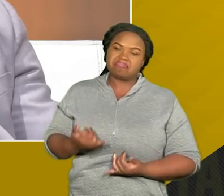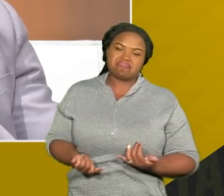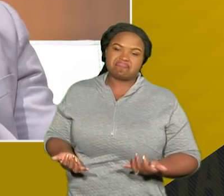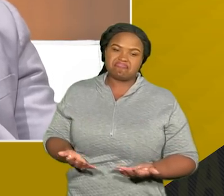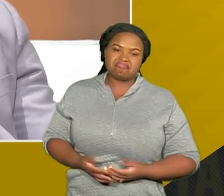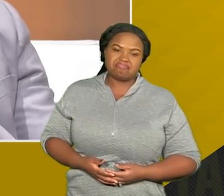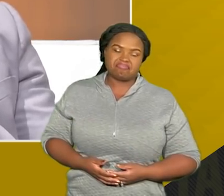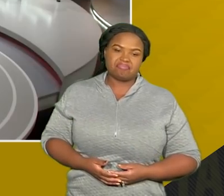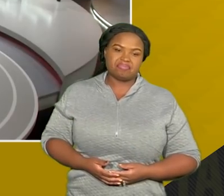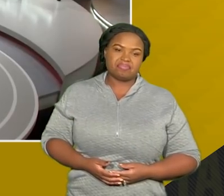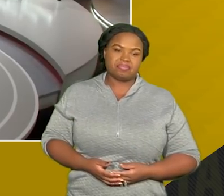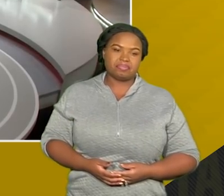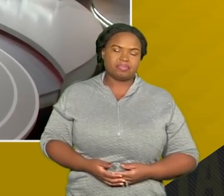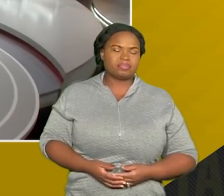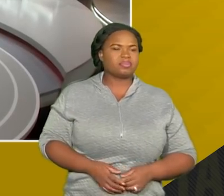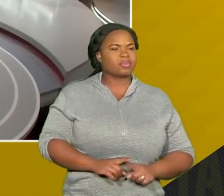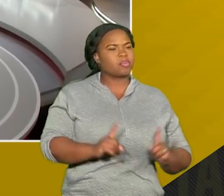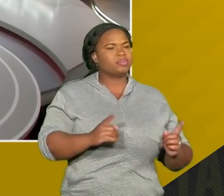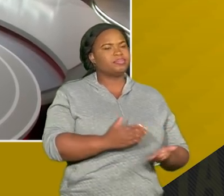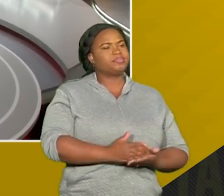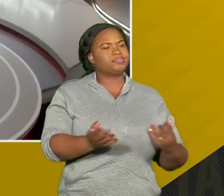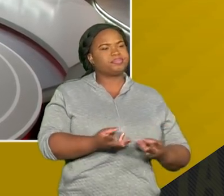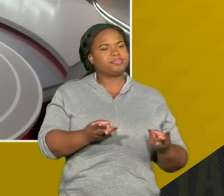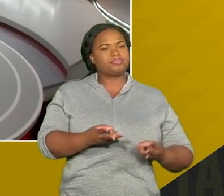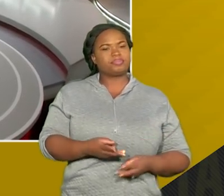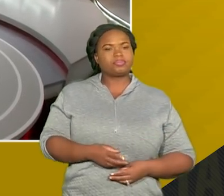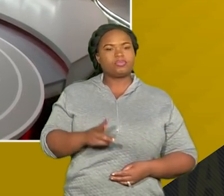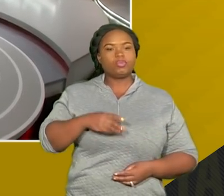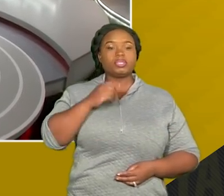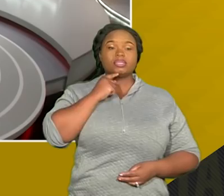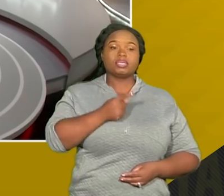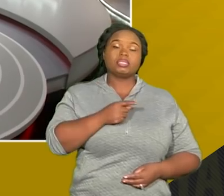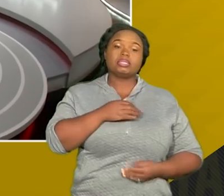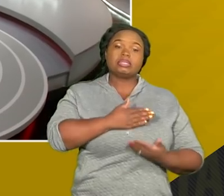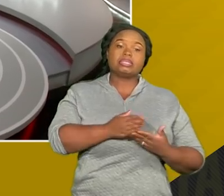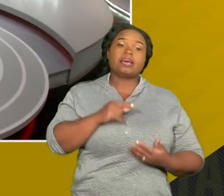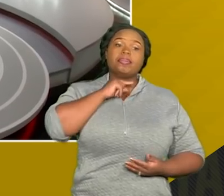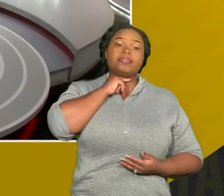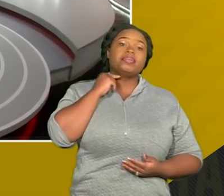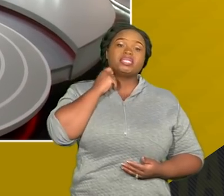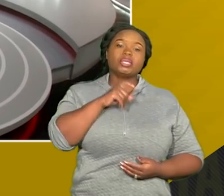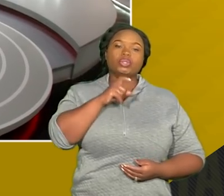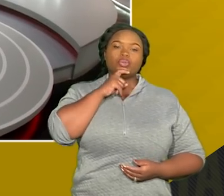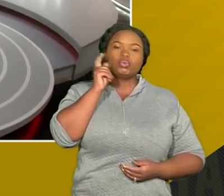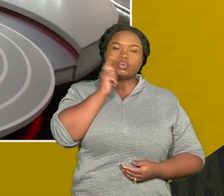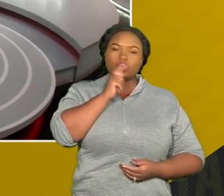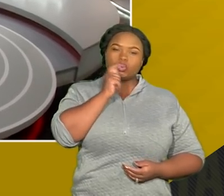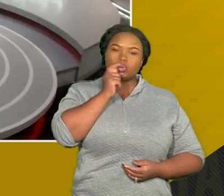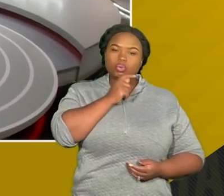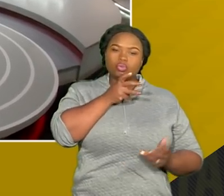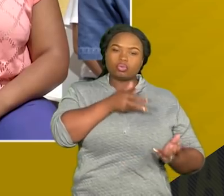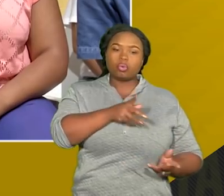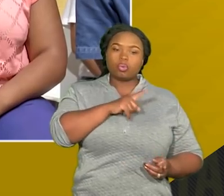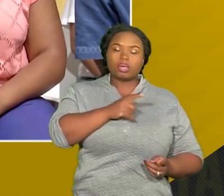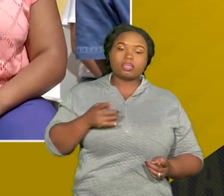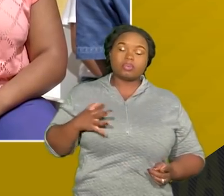But Bishop, the power of the Holy Spirit. But Bishop, kunabanye abantu abathi obo pastor abathize basebenzisa imithi ukuze bebe nama